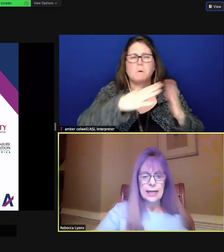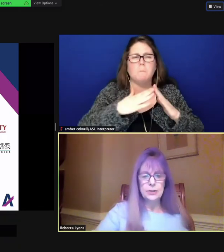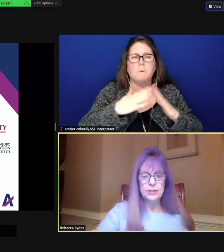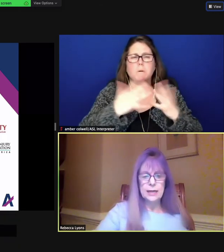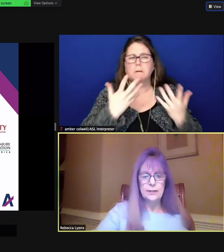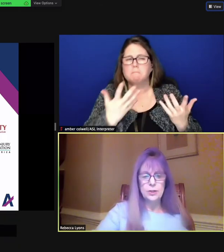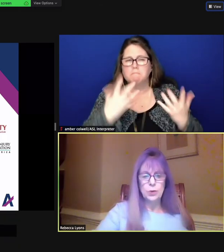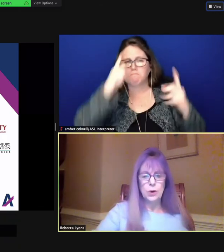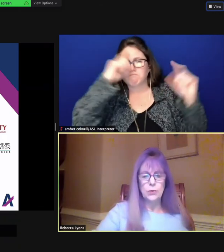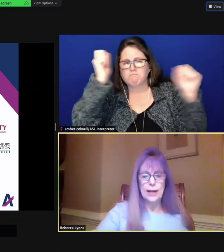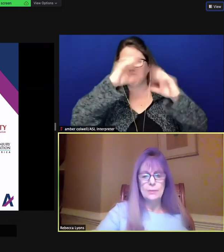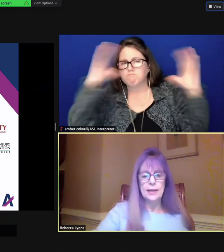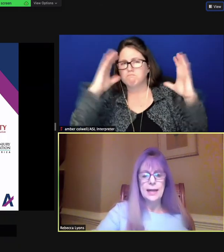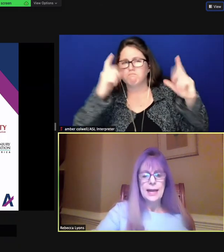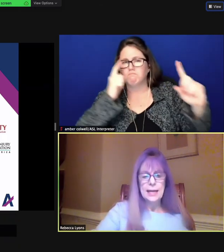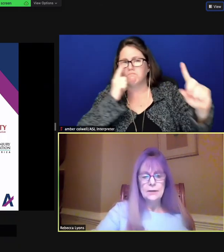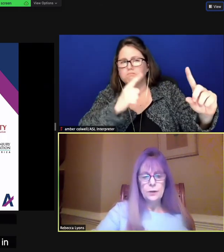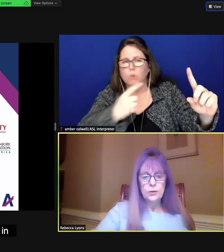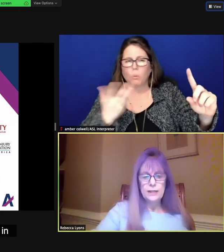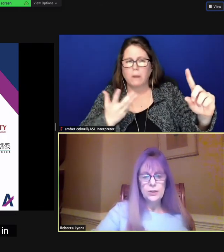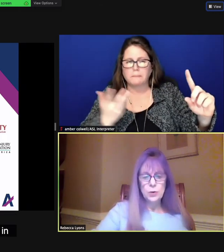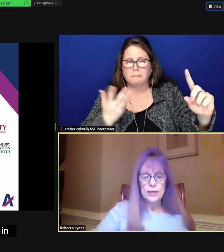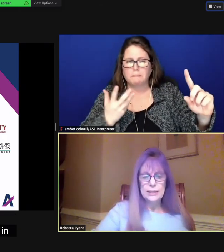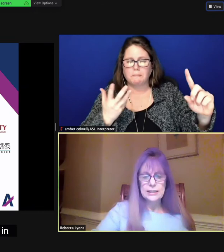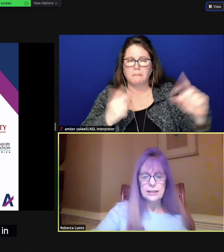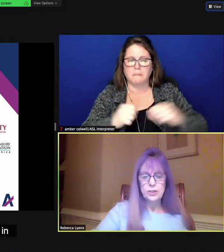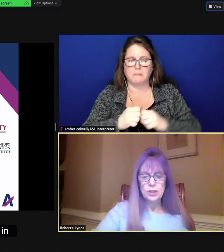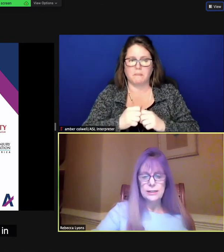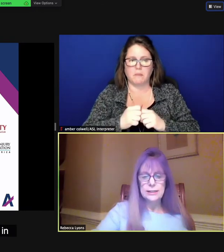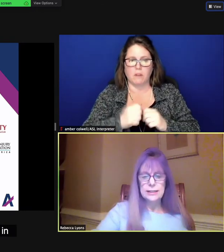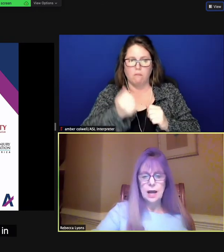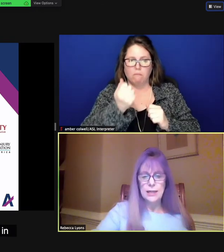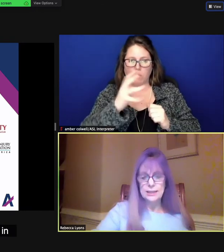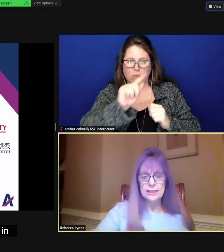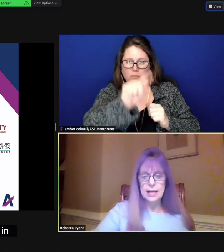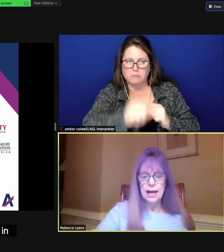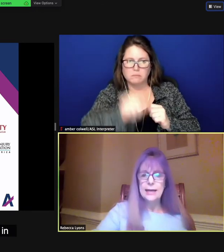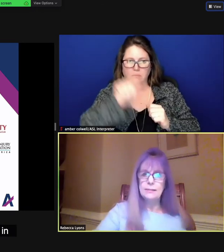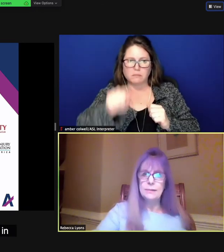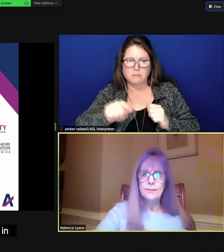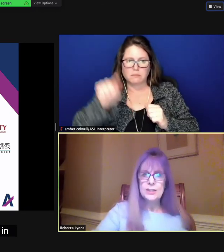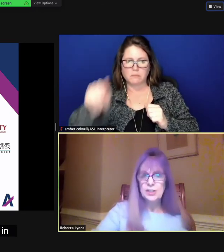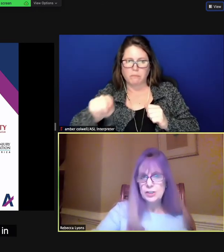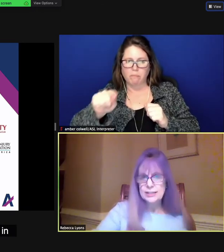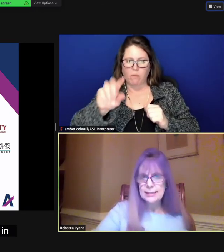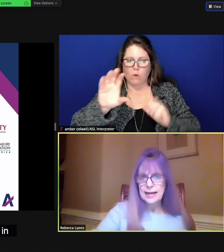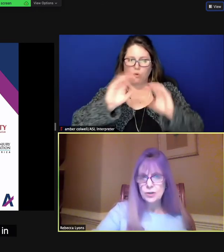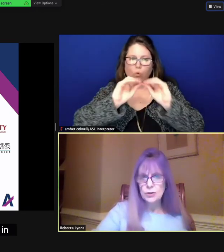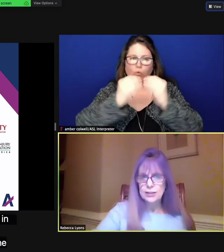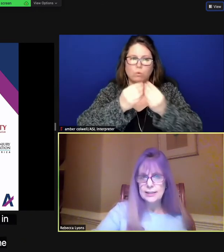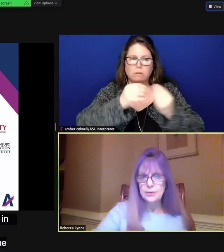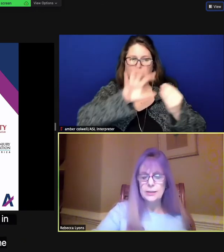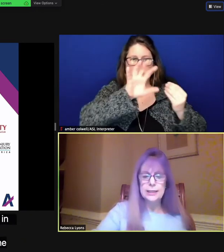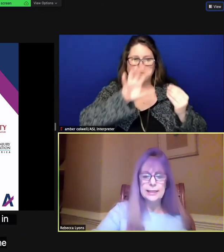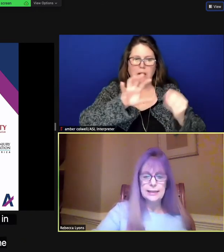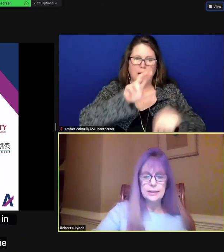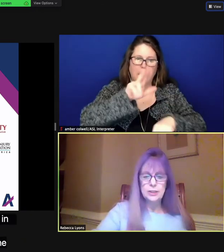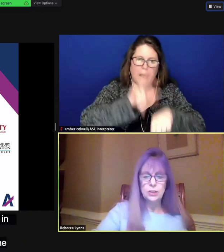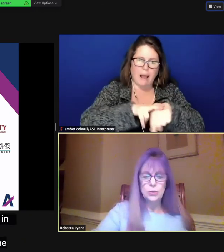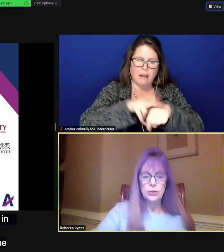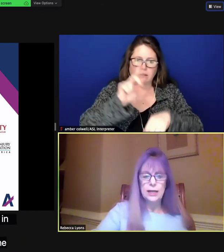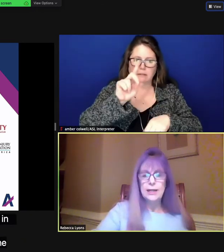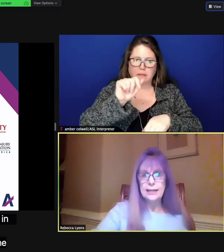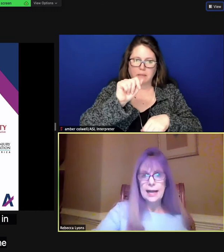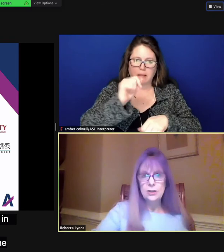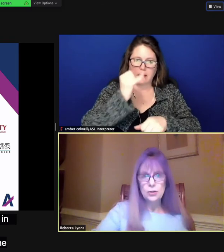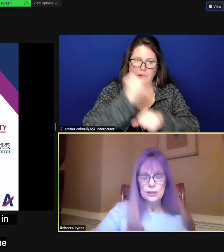an ABLE savings program. And a few of these organizations on this slide, such as the National Disability